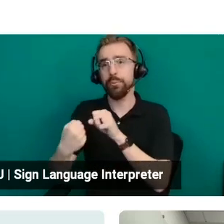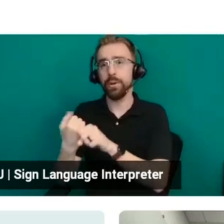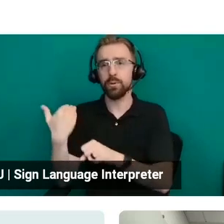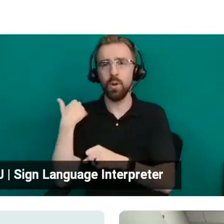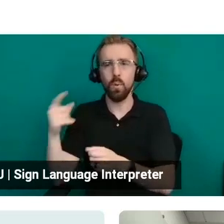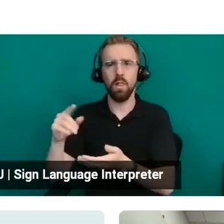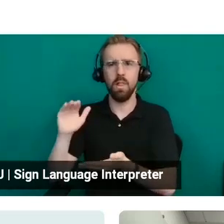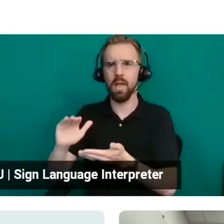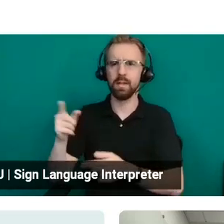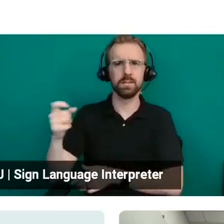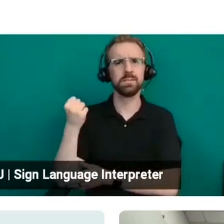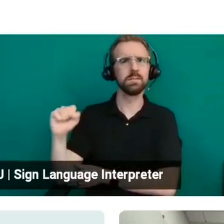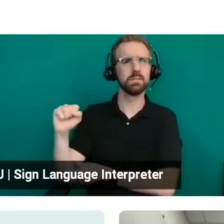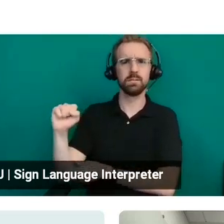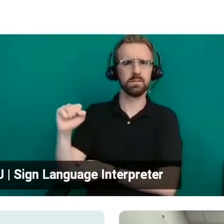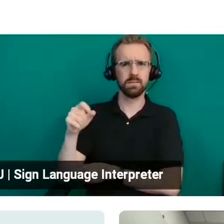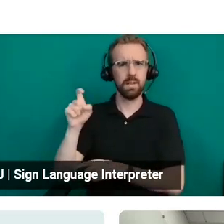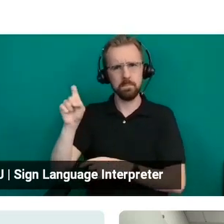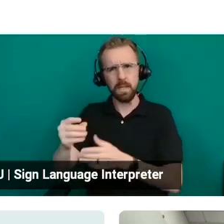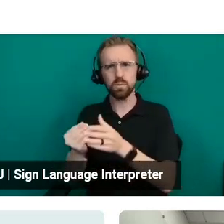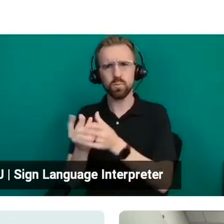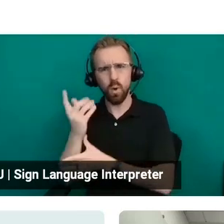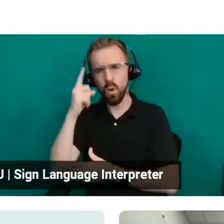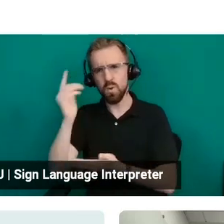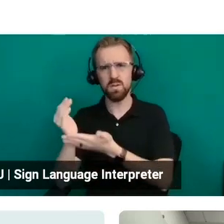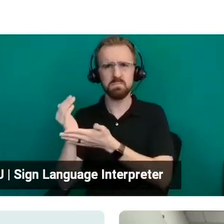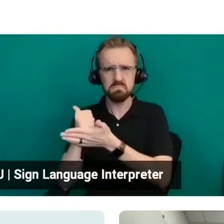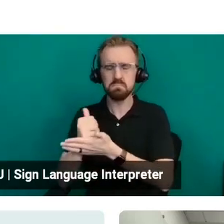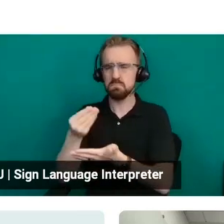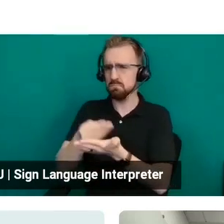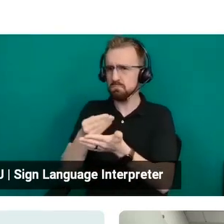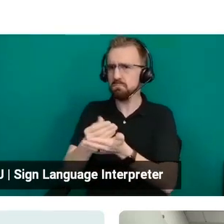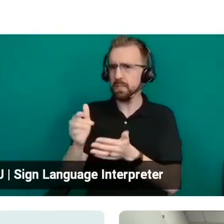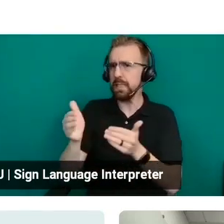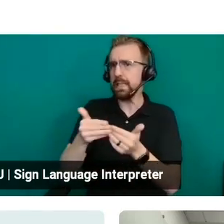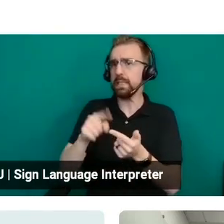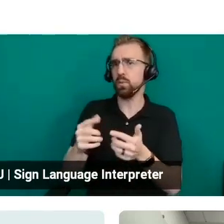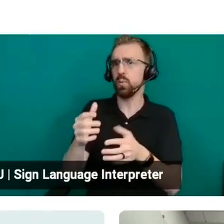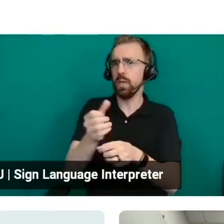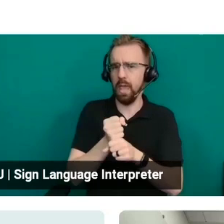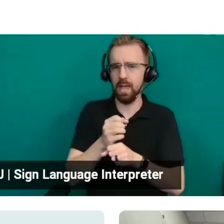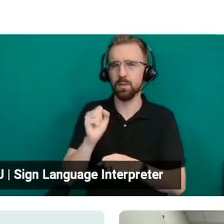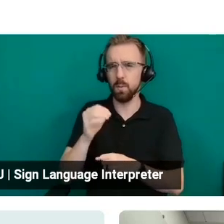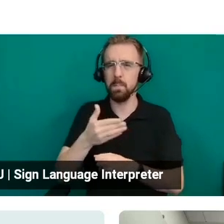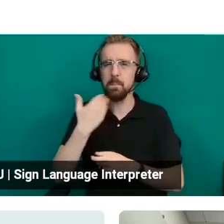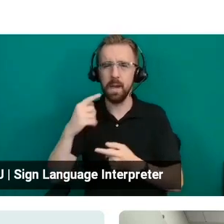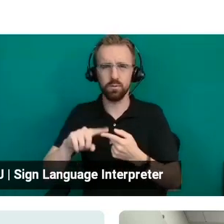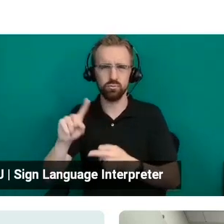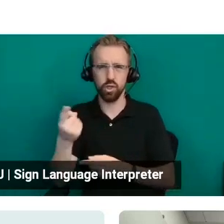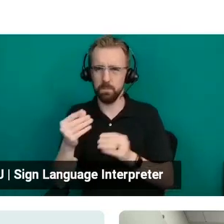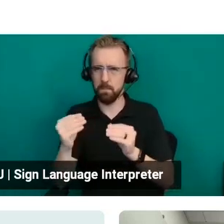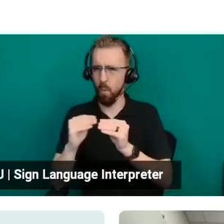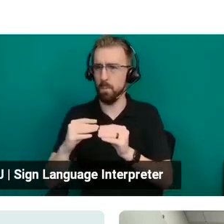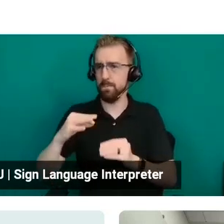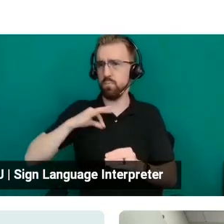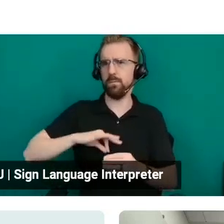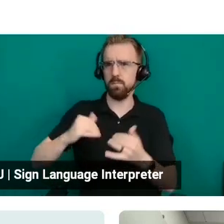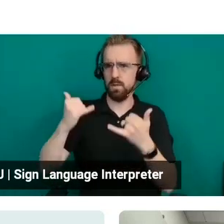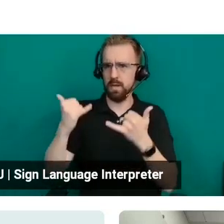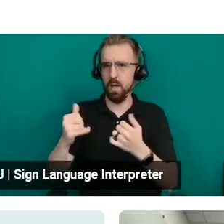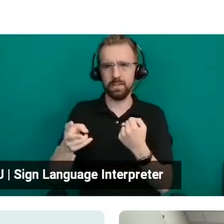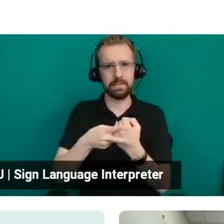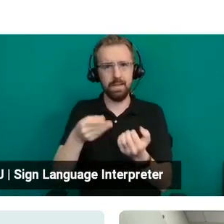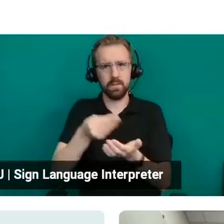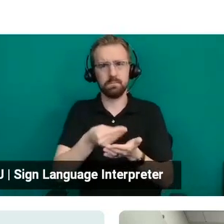less acceptable because it's growth at all costs and capital was easier to come by. And so it's just better to just be more profitable now and save that cash